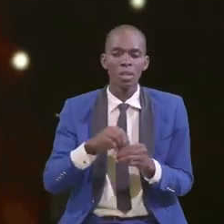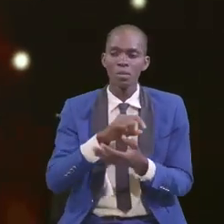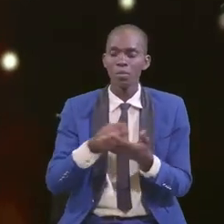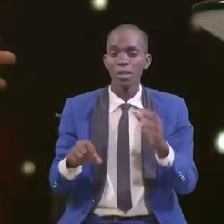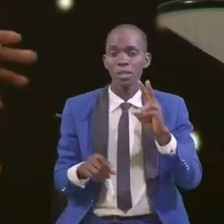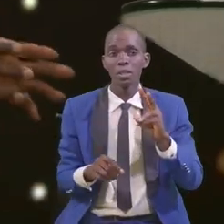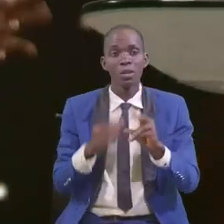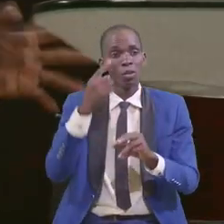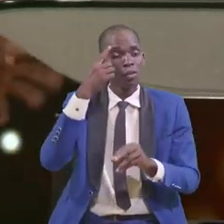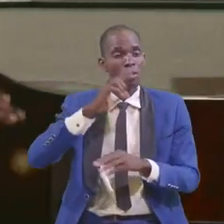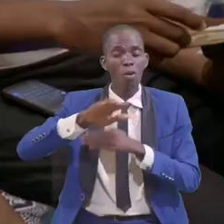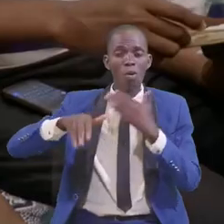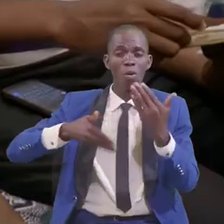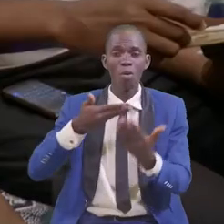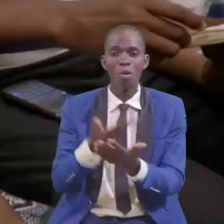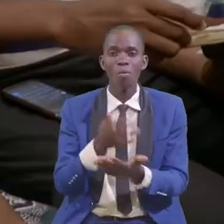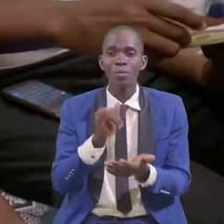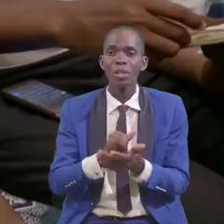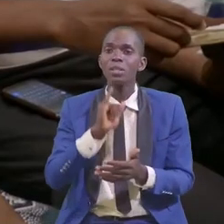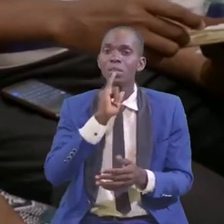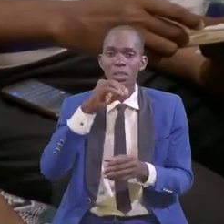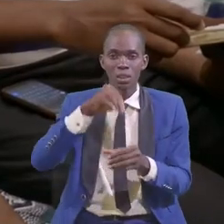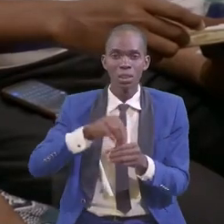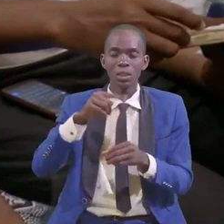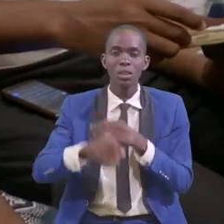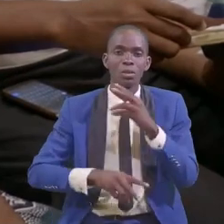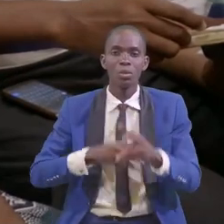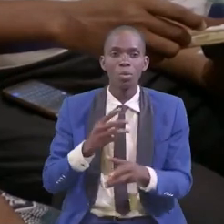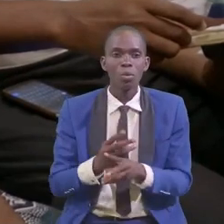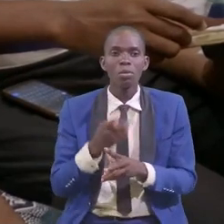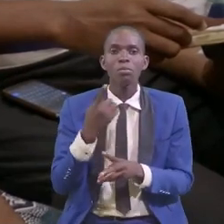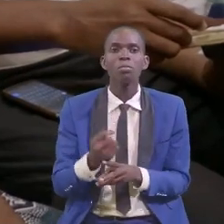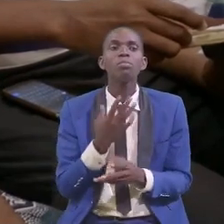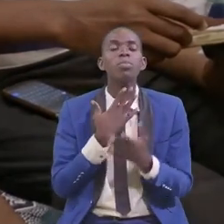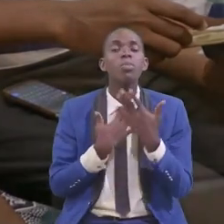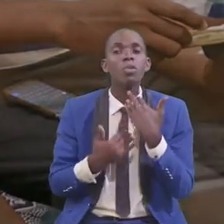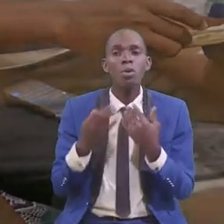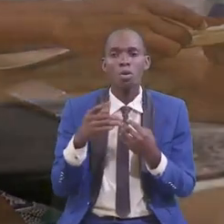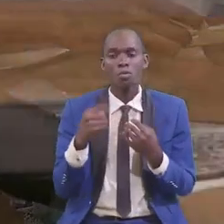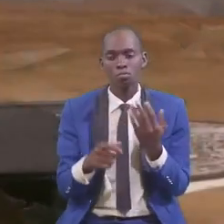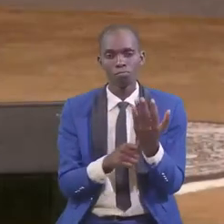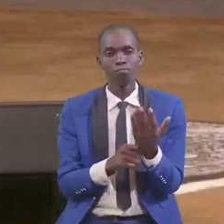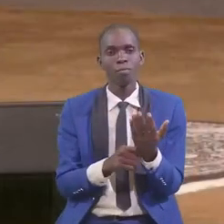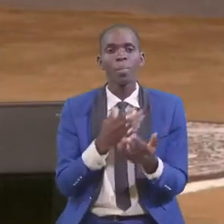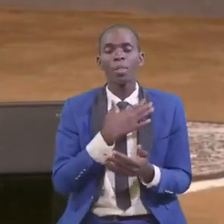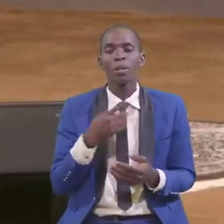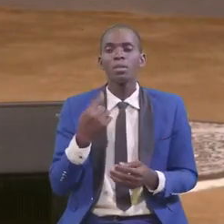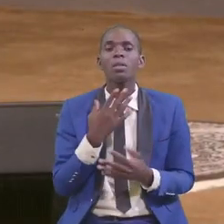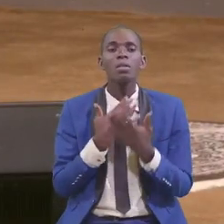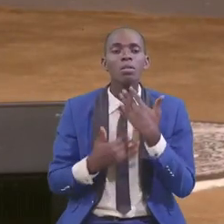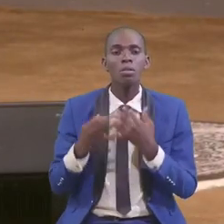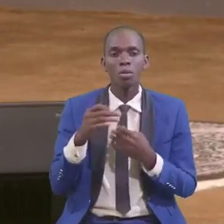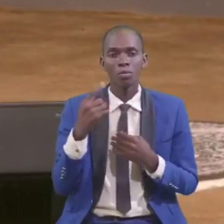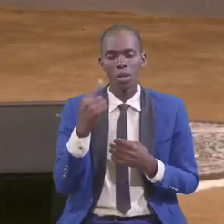Verse 16, for all that is in the world, the lust of the flesh, and the lust of